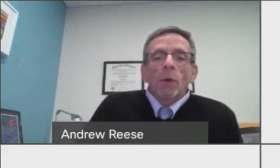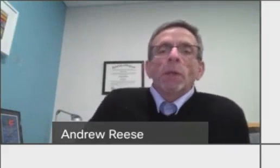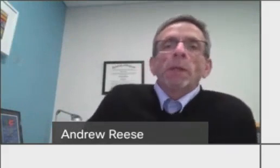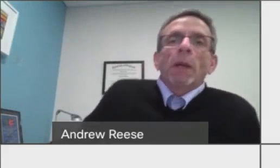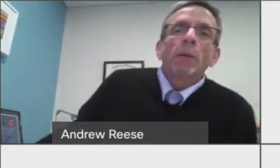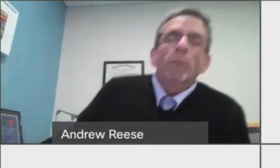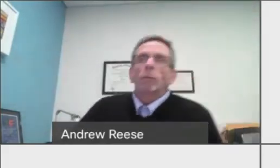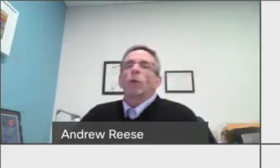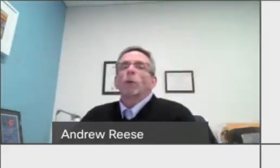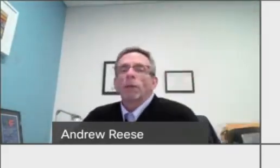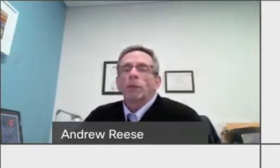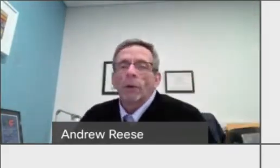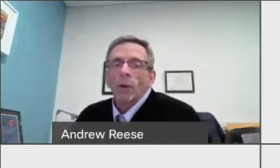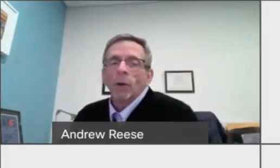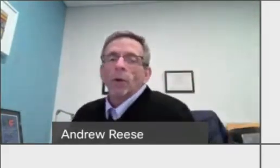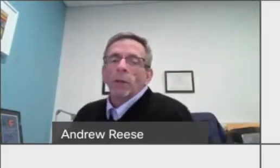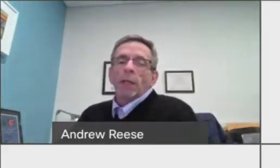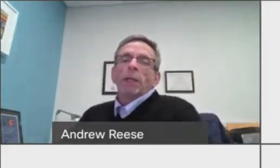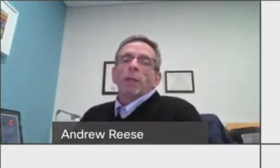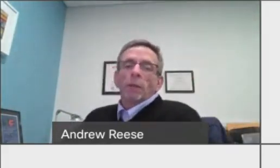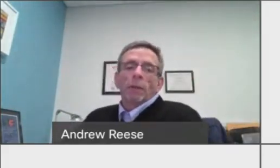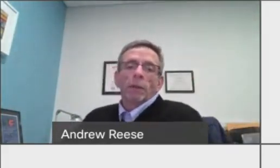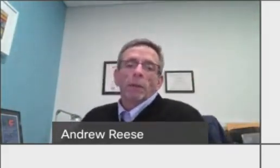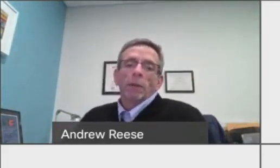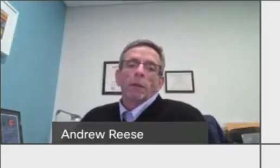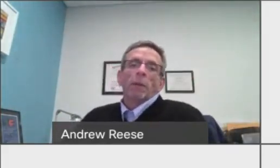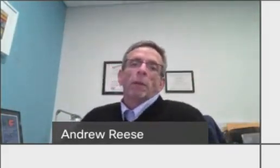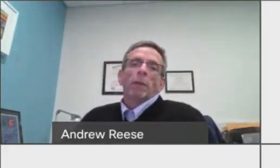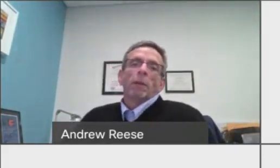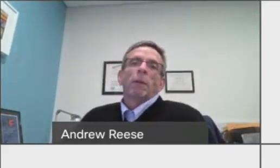As always, I'll start by sharing our current data.